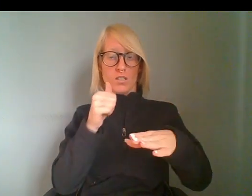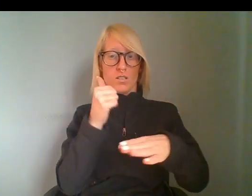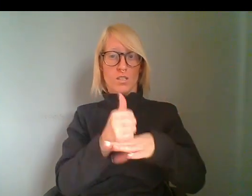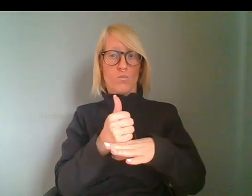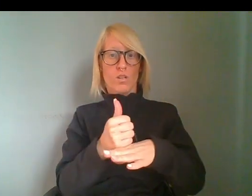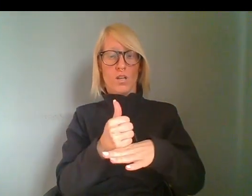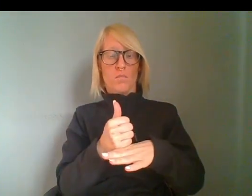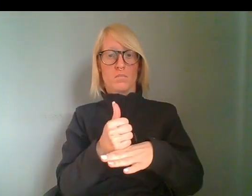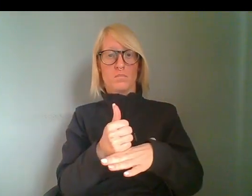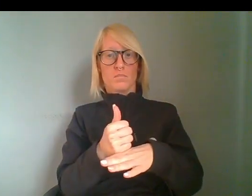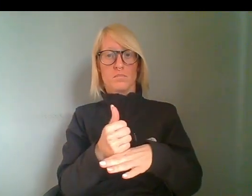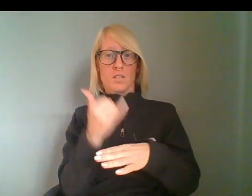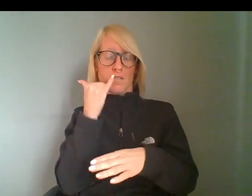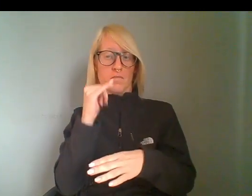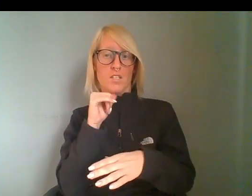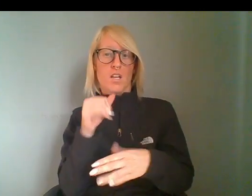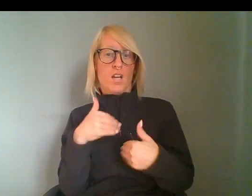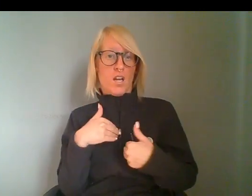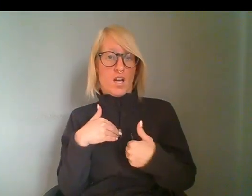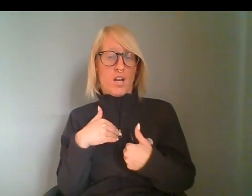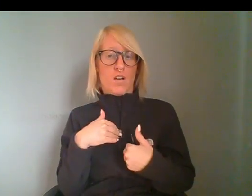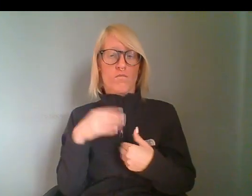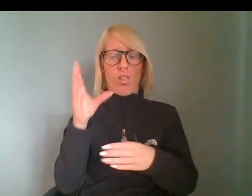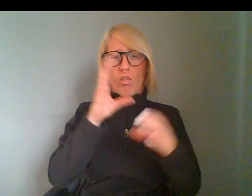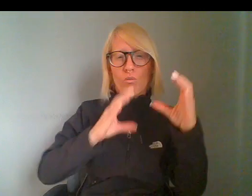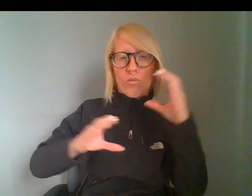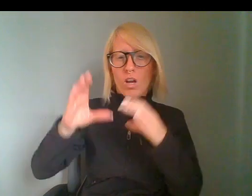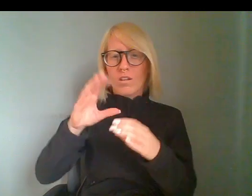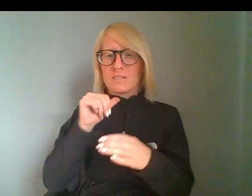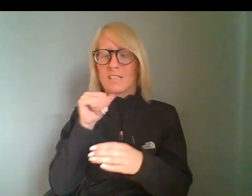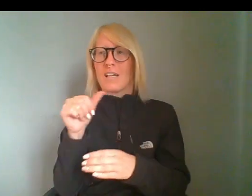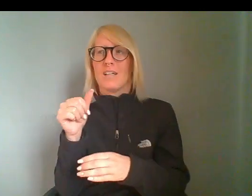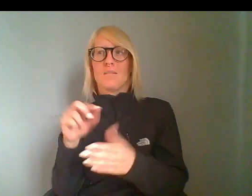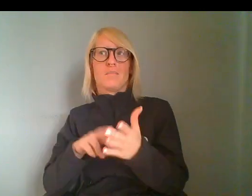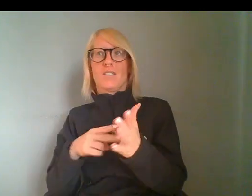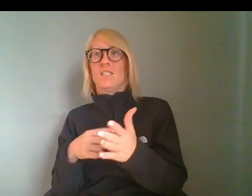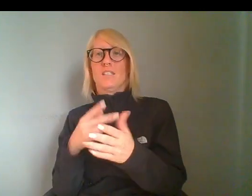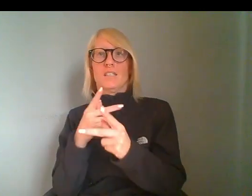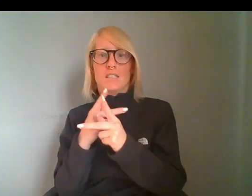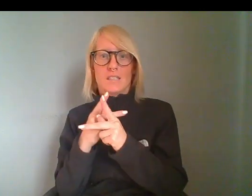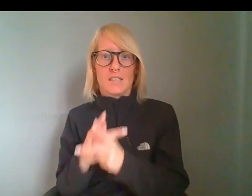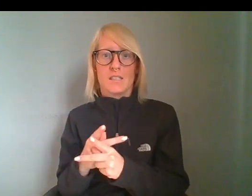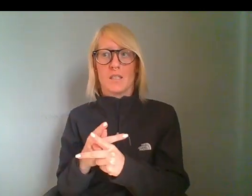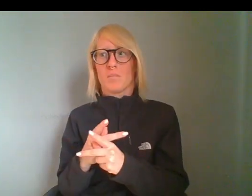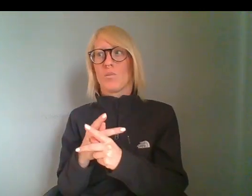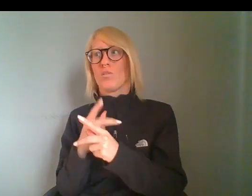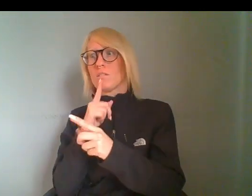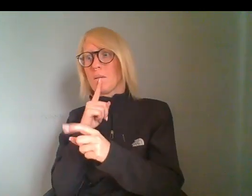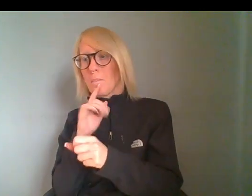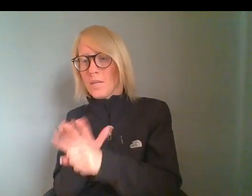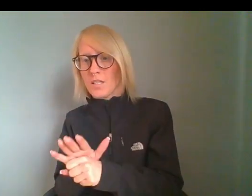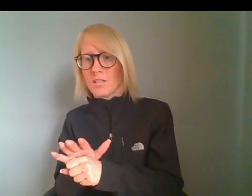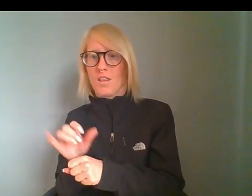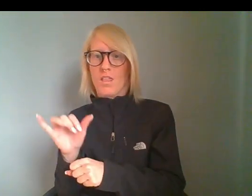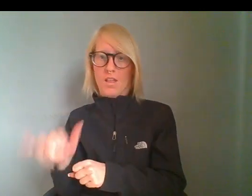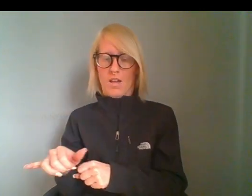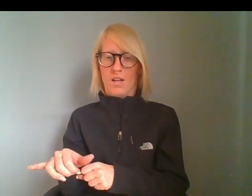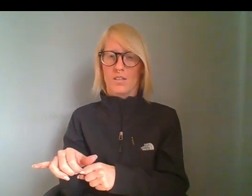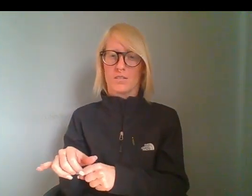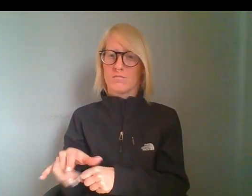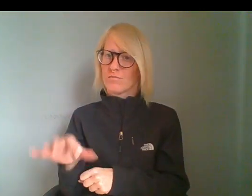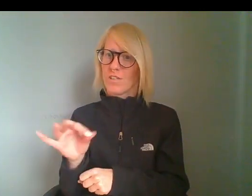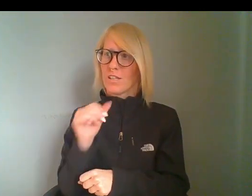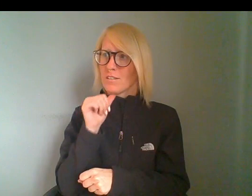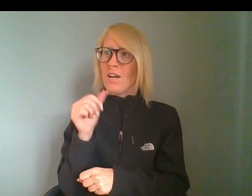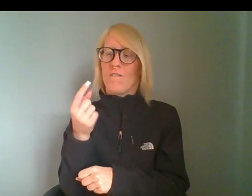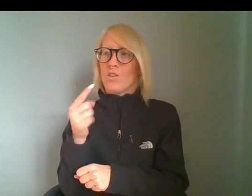to set one up to look around. It doesn't mean that you have to keep it or commit to it. If you find that it's not for you, you can take it